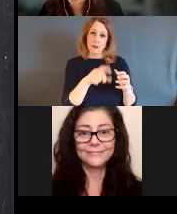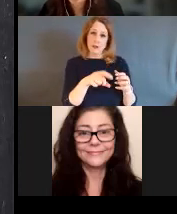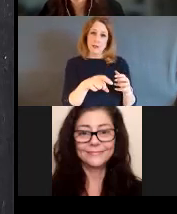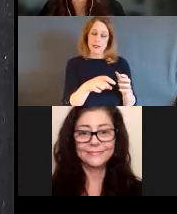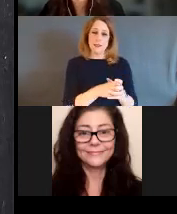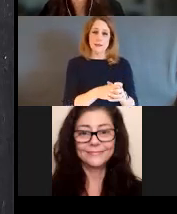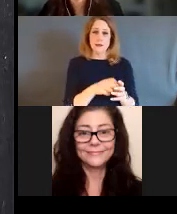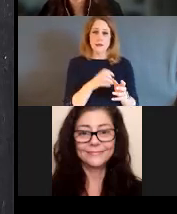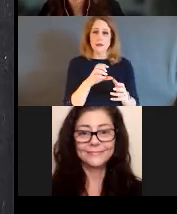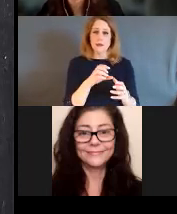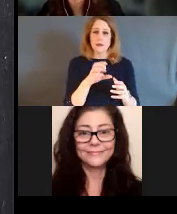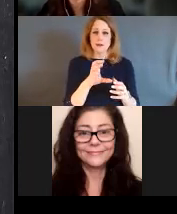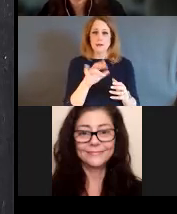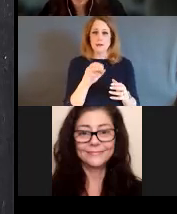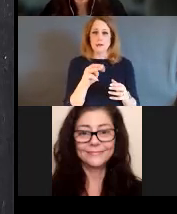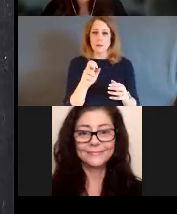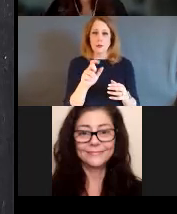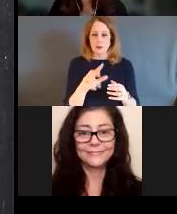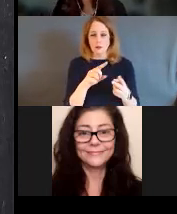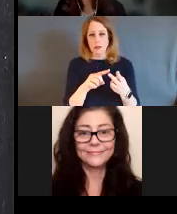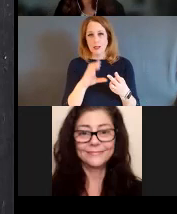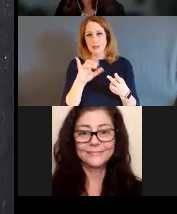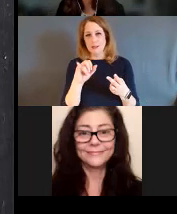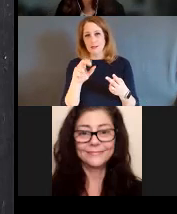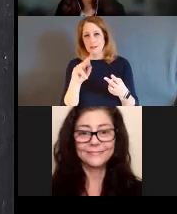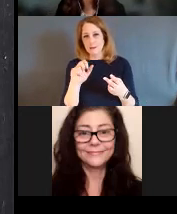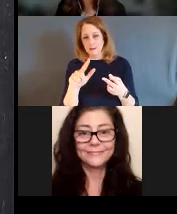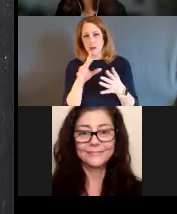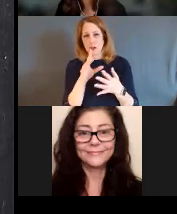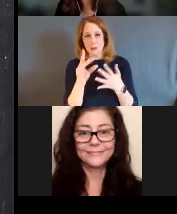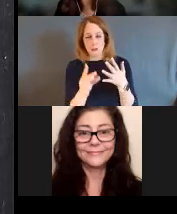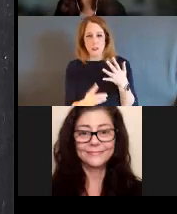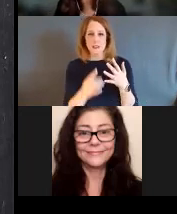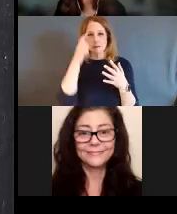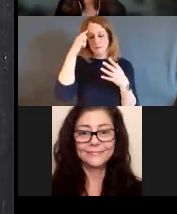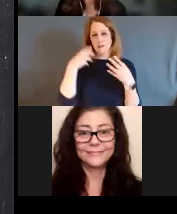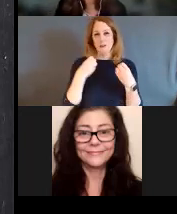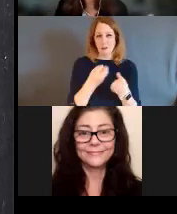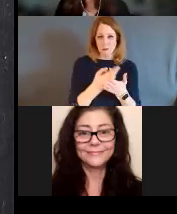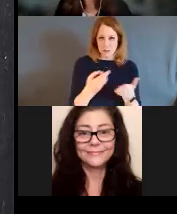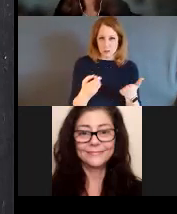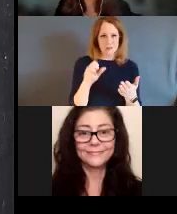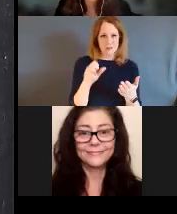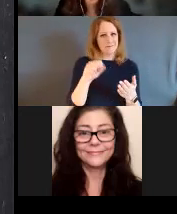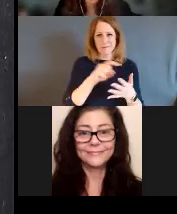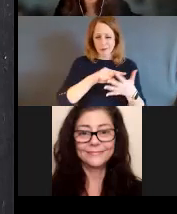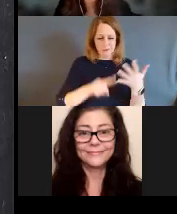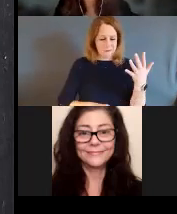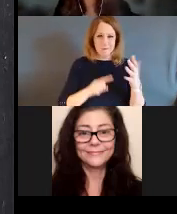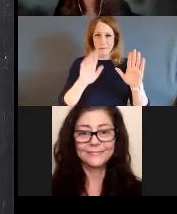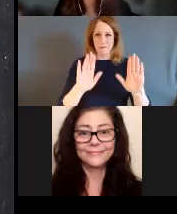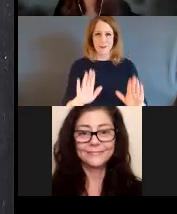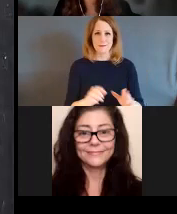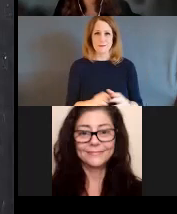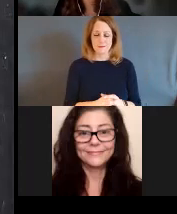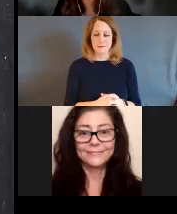civil options, and mental health. Yeah, these are all really great. So yeah.